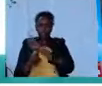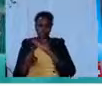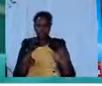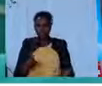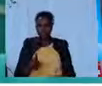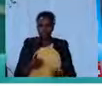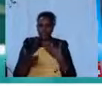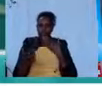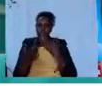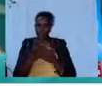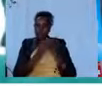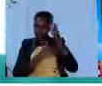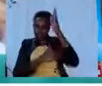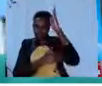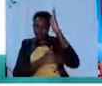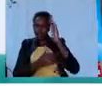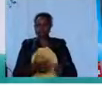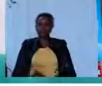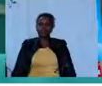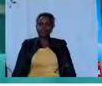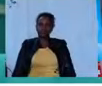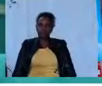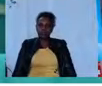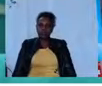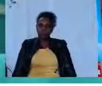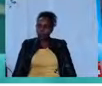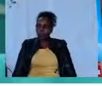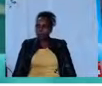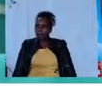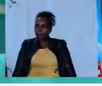Lord. Thanks be to God.